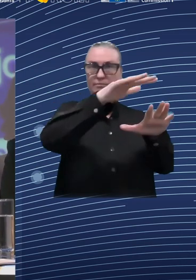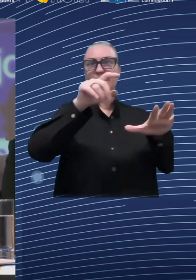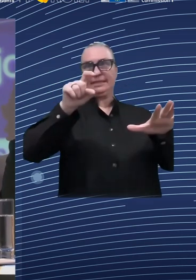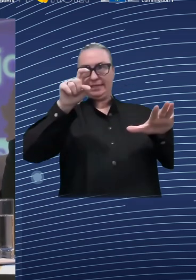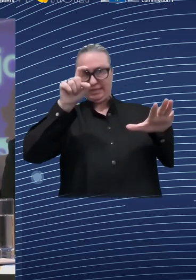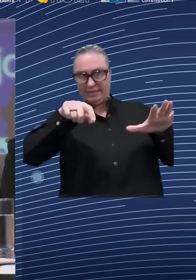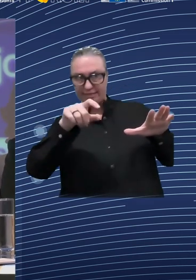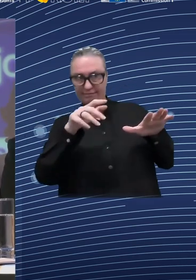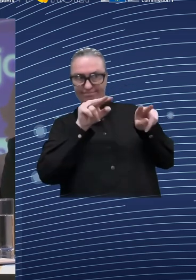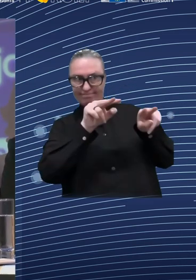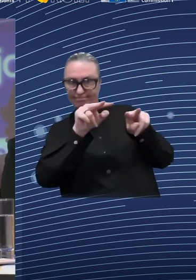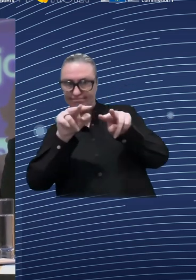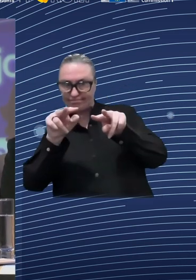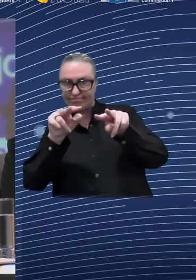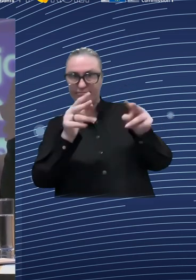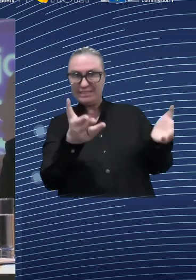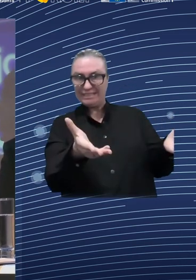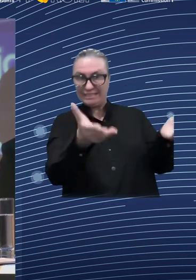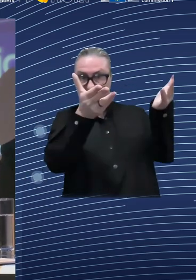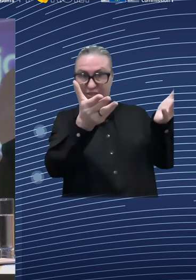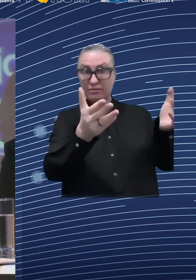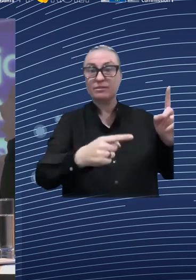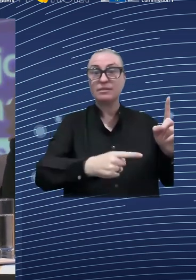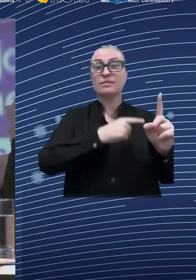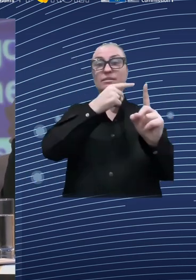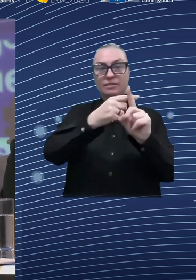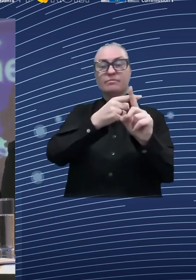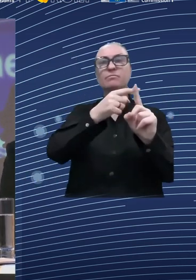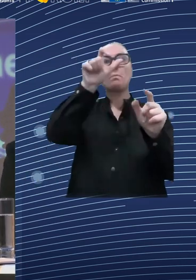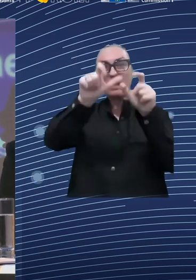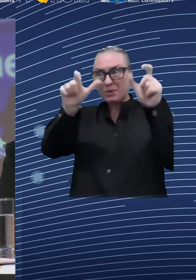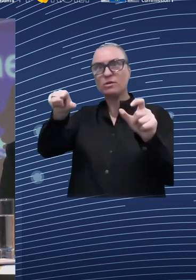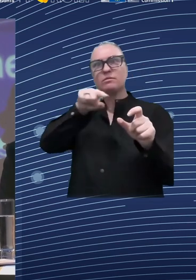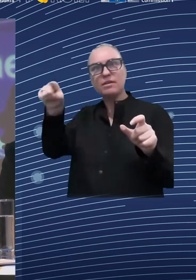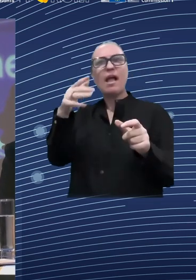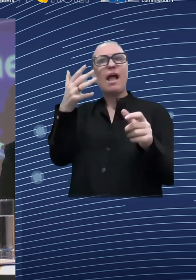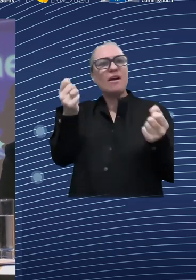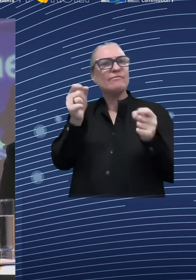are like learning and having awareness of importance of digital transformation.